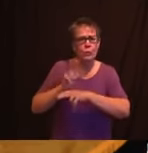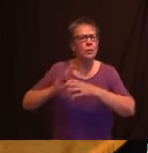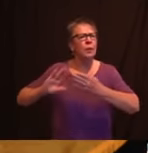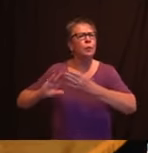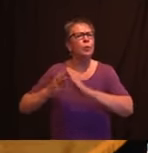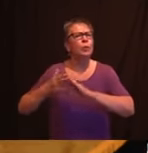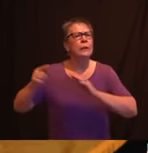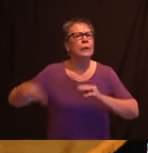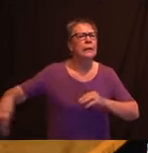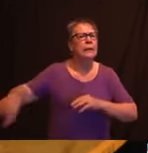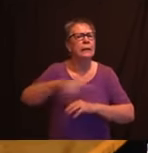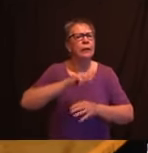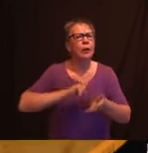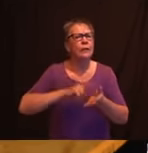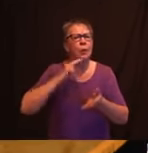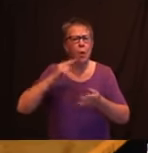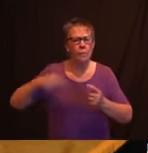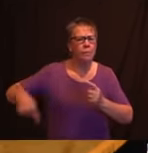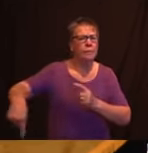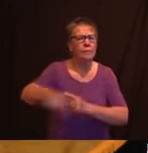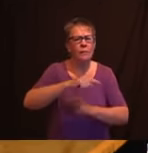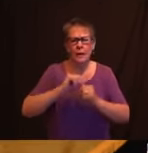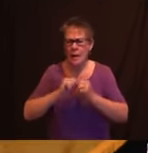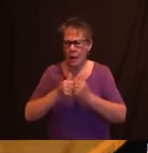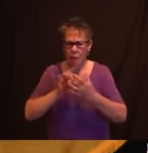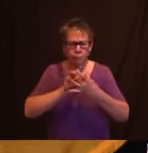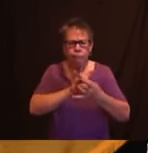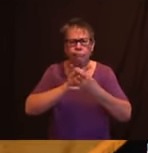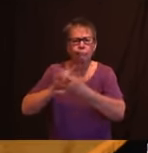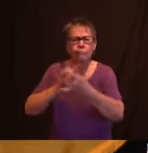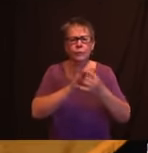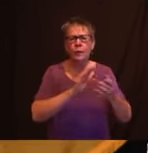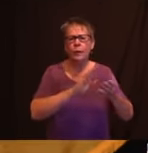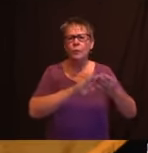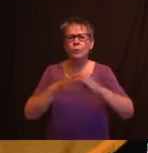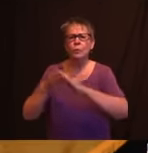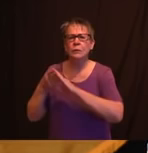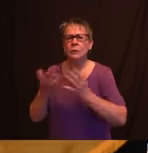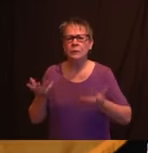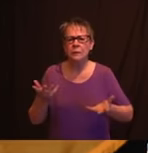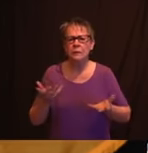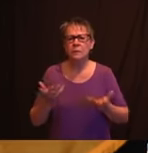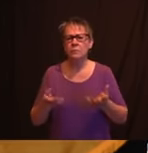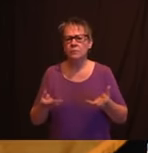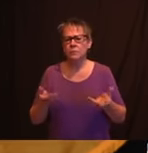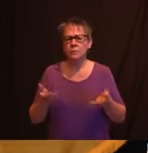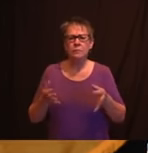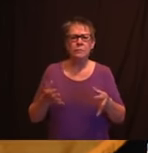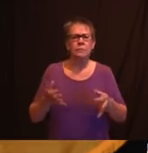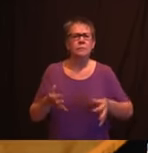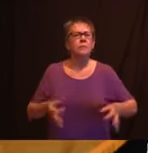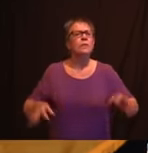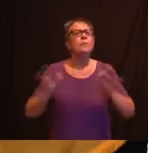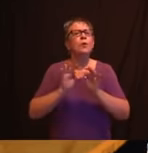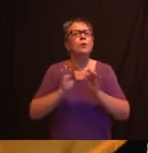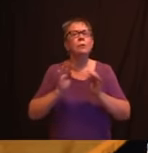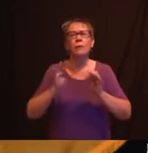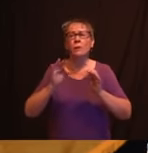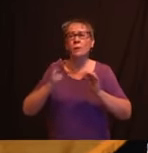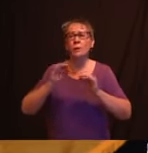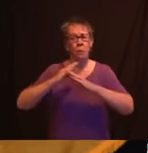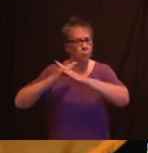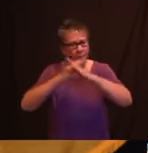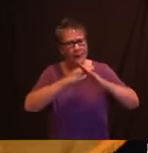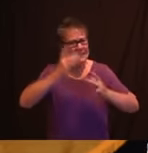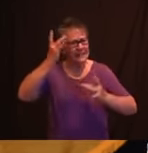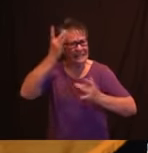prevention oversight and infection control and assessment, education and training. Improving safety and quality